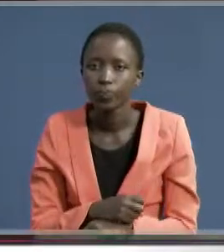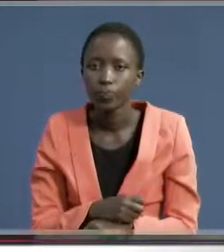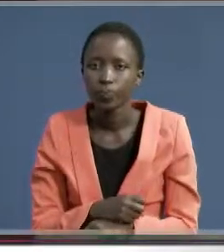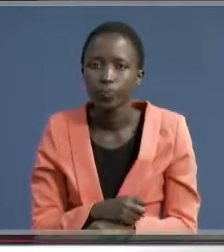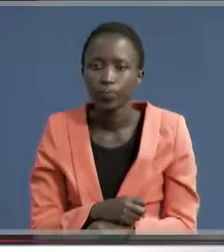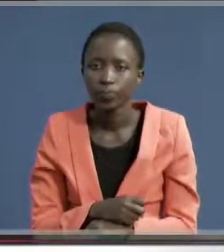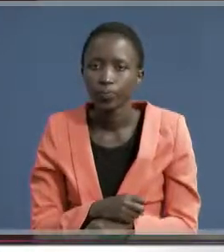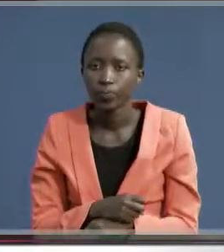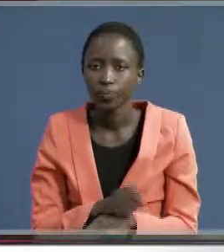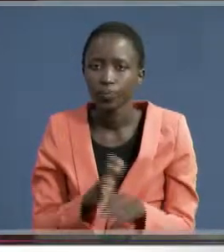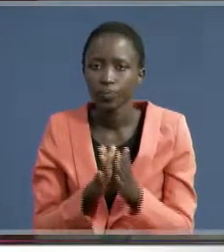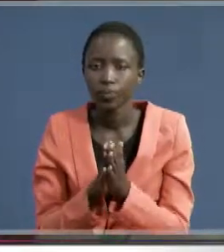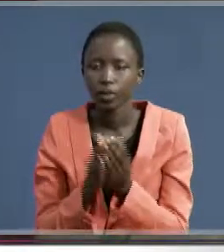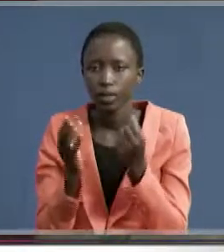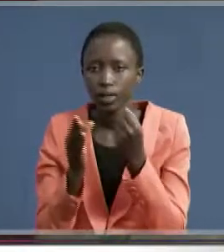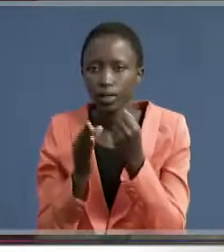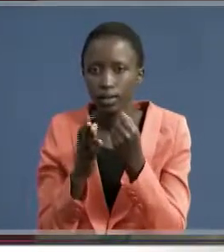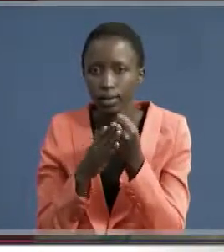and